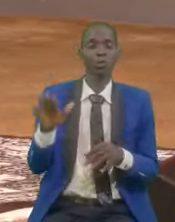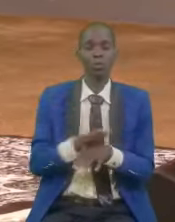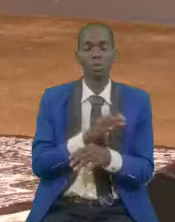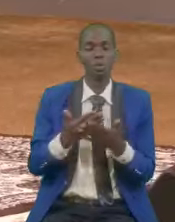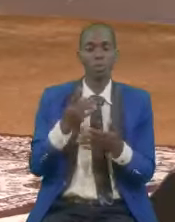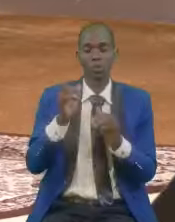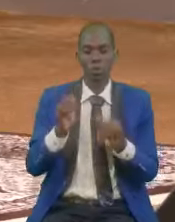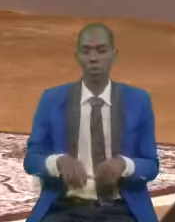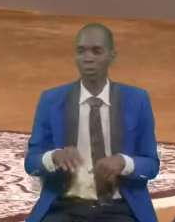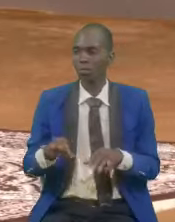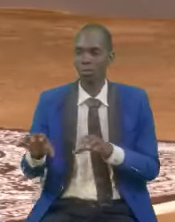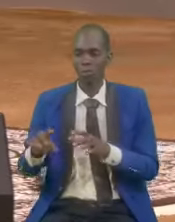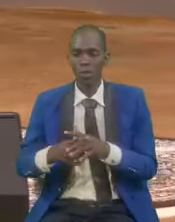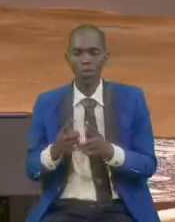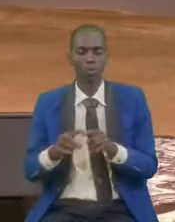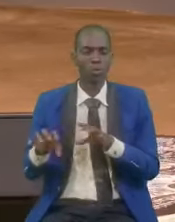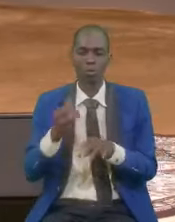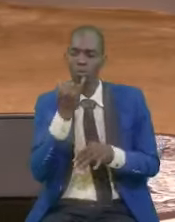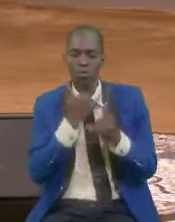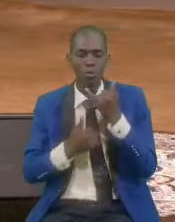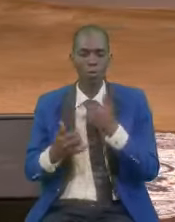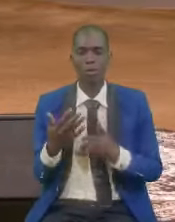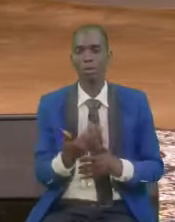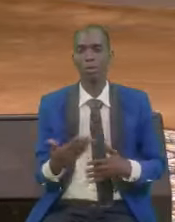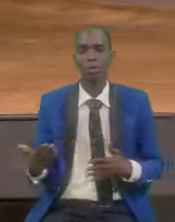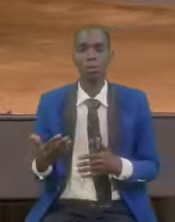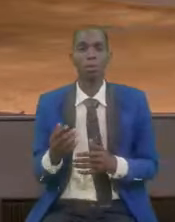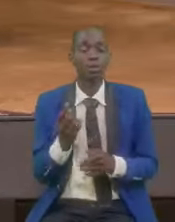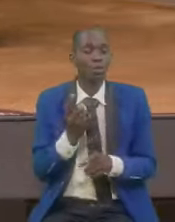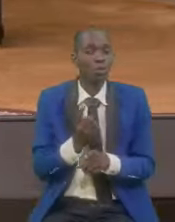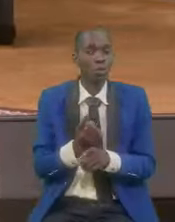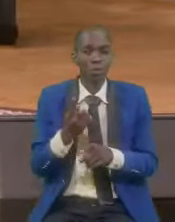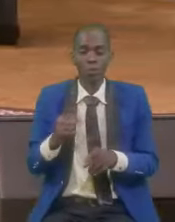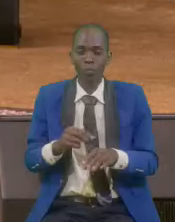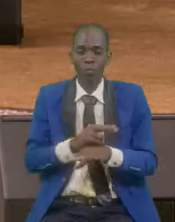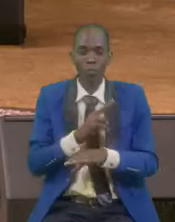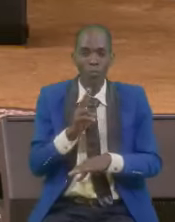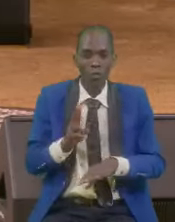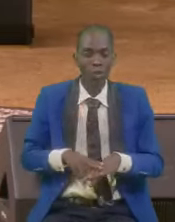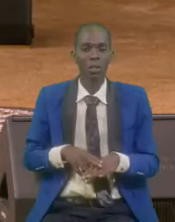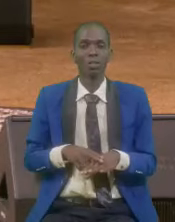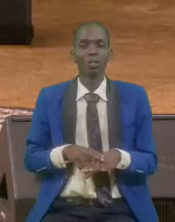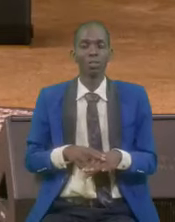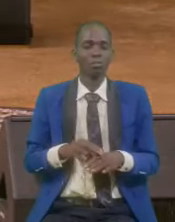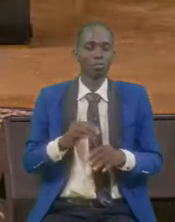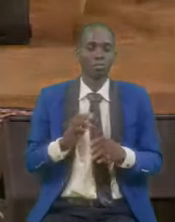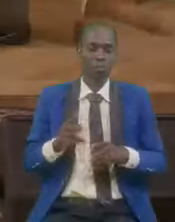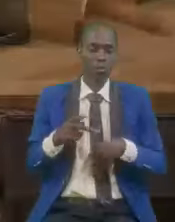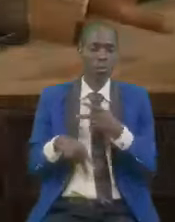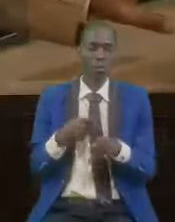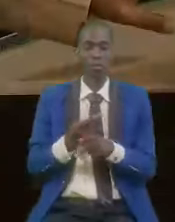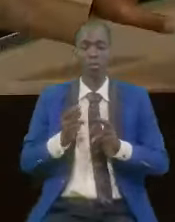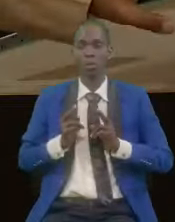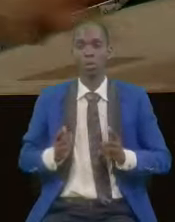need self-denial to be naughty. Just the natural, depraved man. As